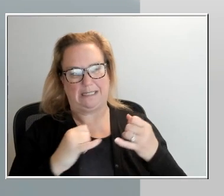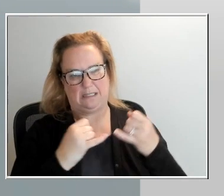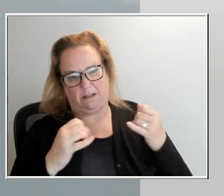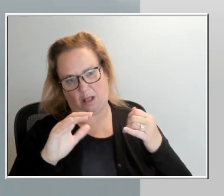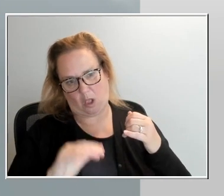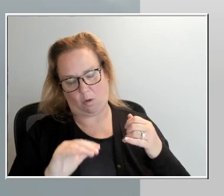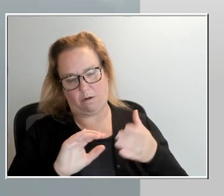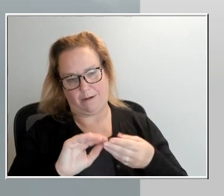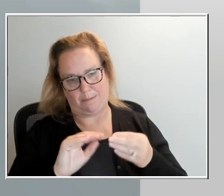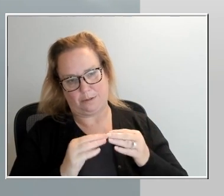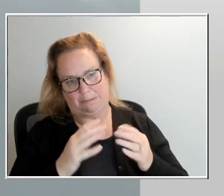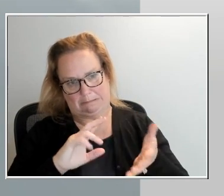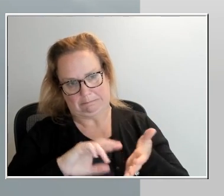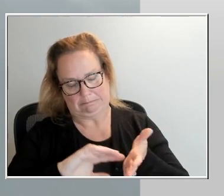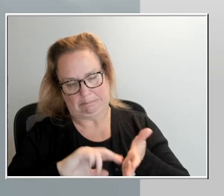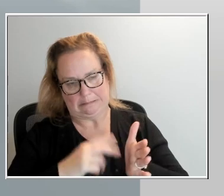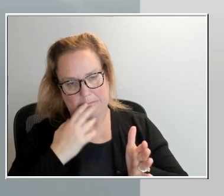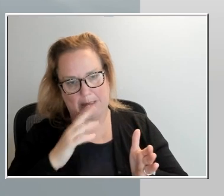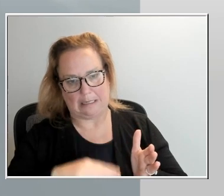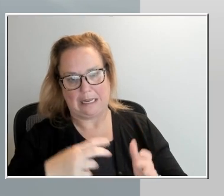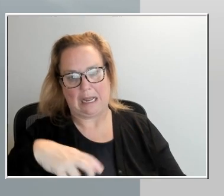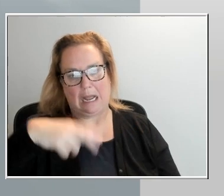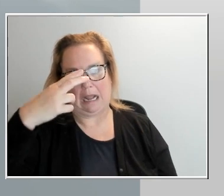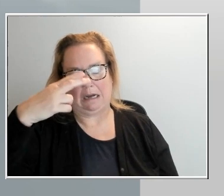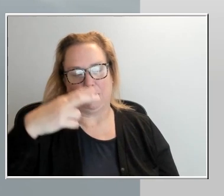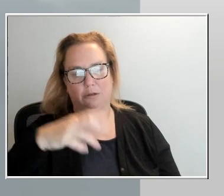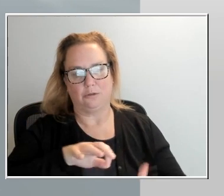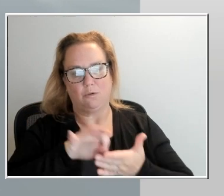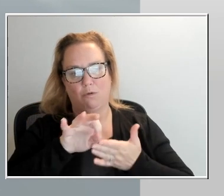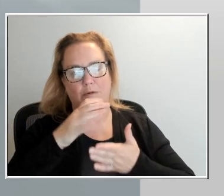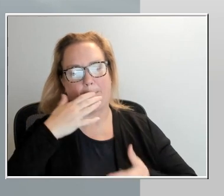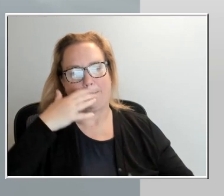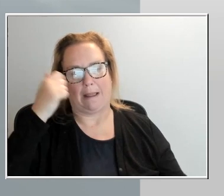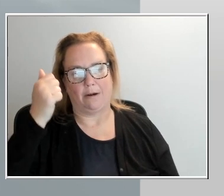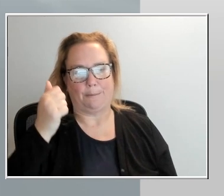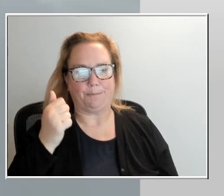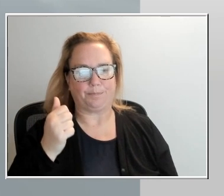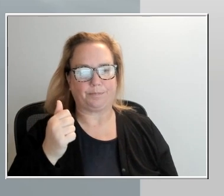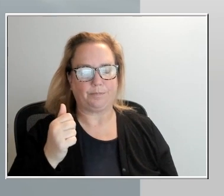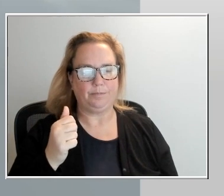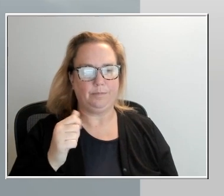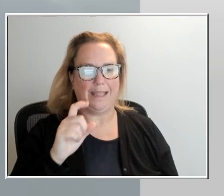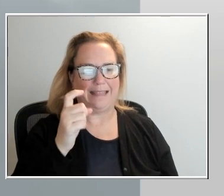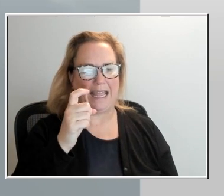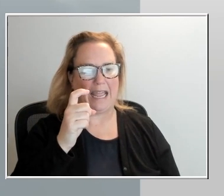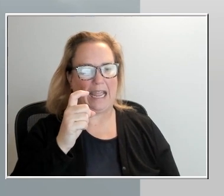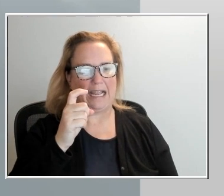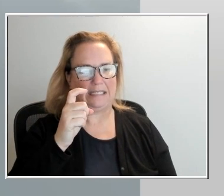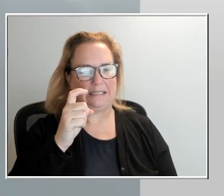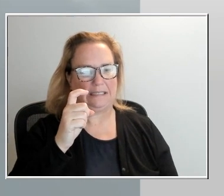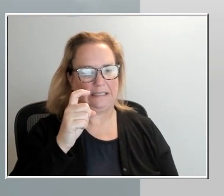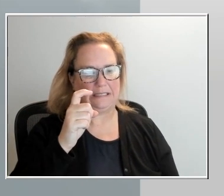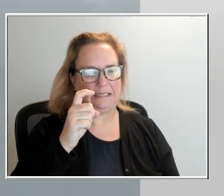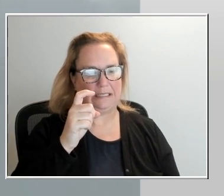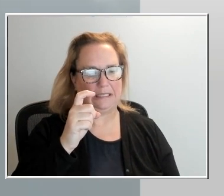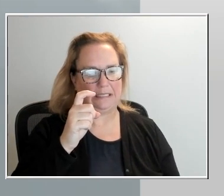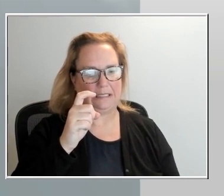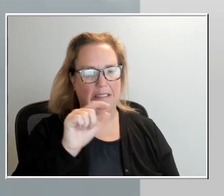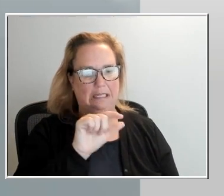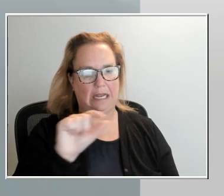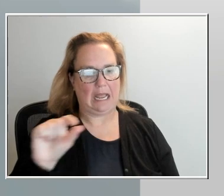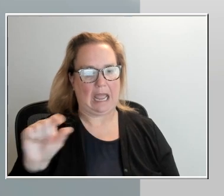bad. Higher scores are better. On the x-axis, you can see age. So you can see